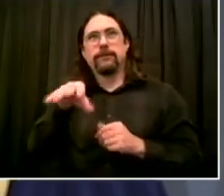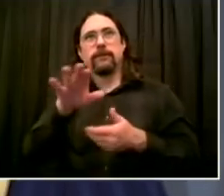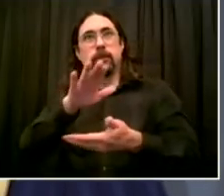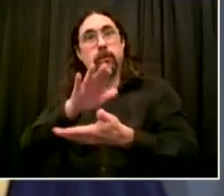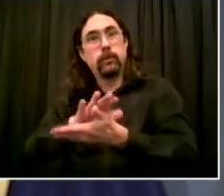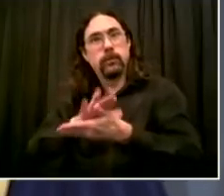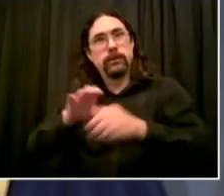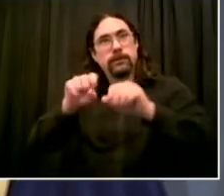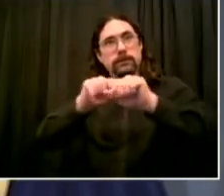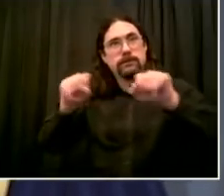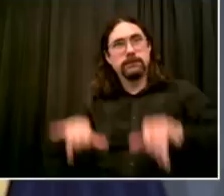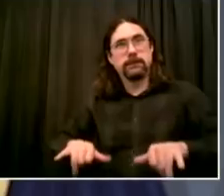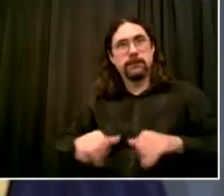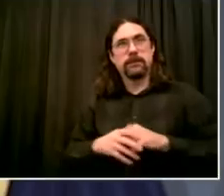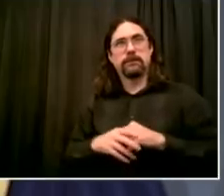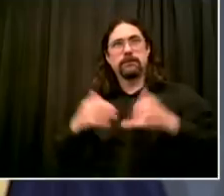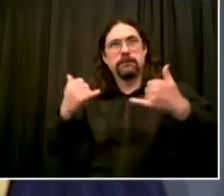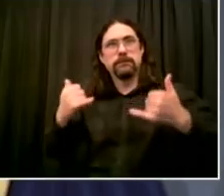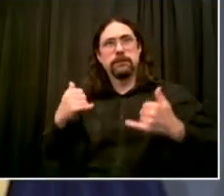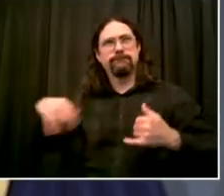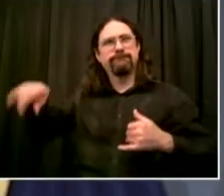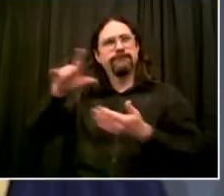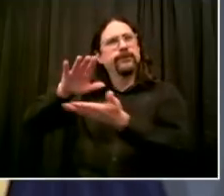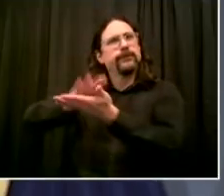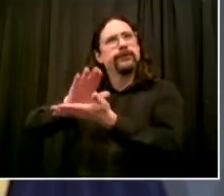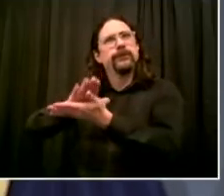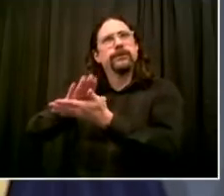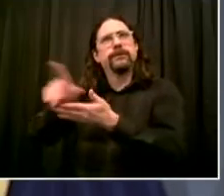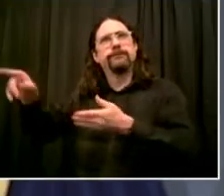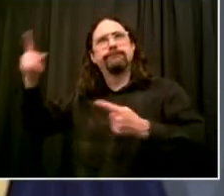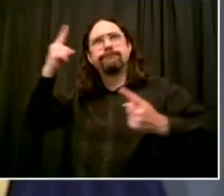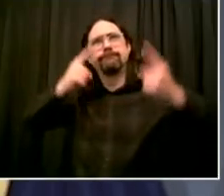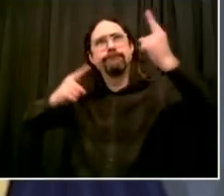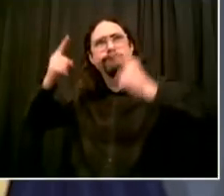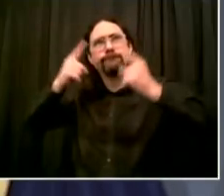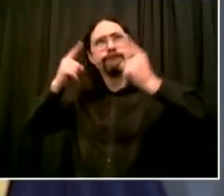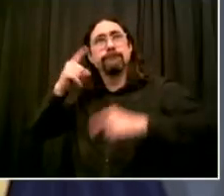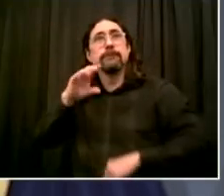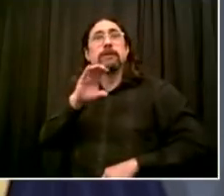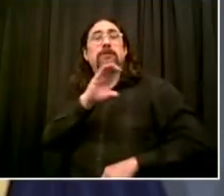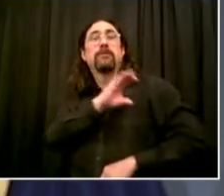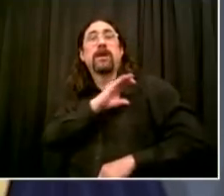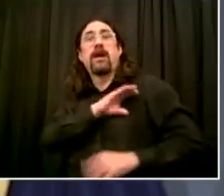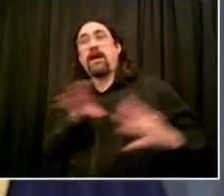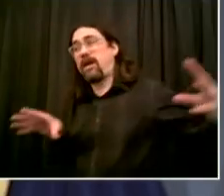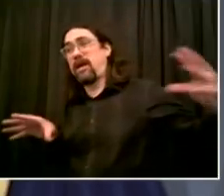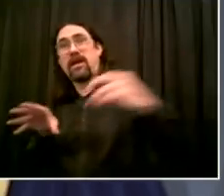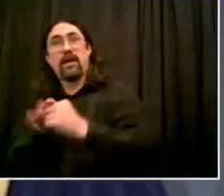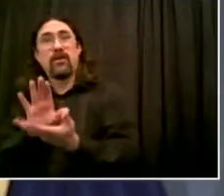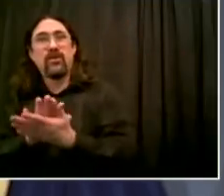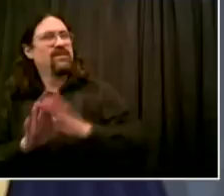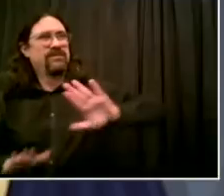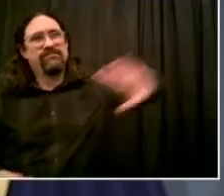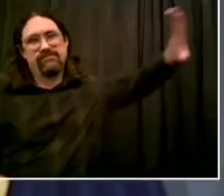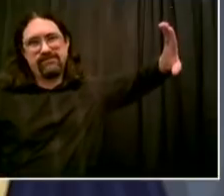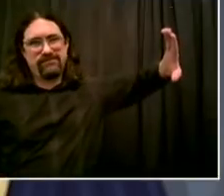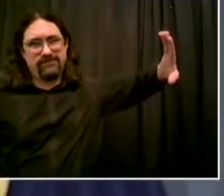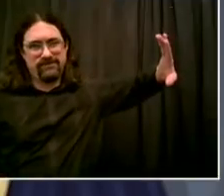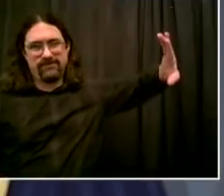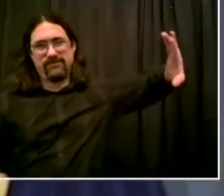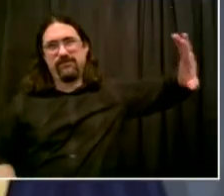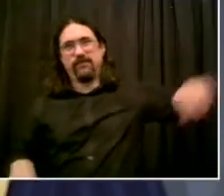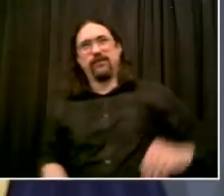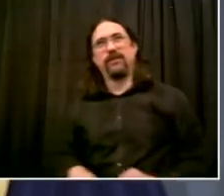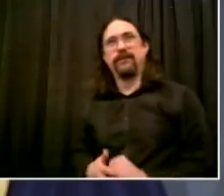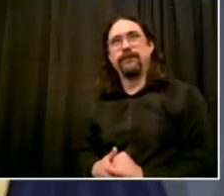have actually cut ties to police departments. But last year, you rejected a proposal from the School Diversity Advisory Group